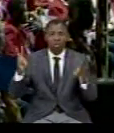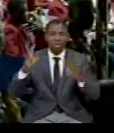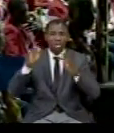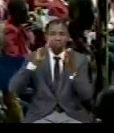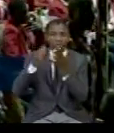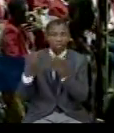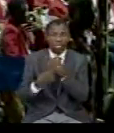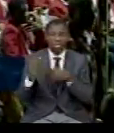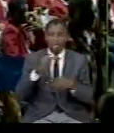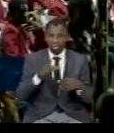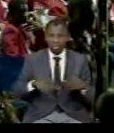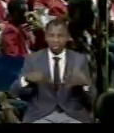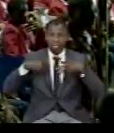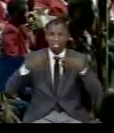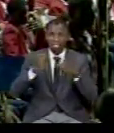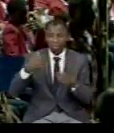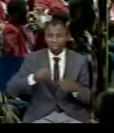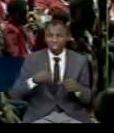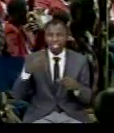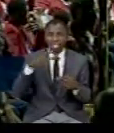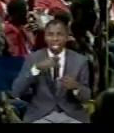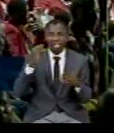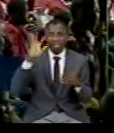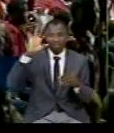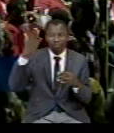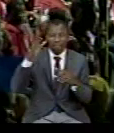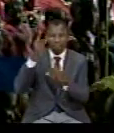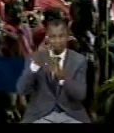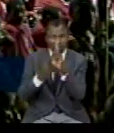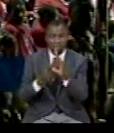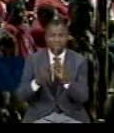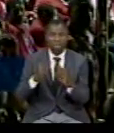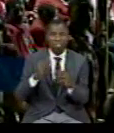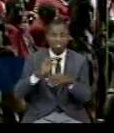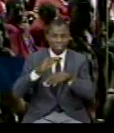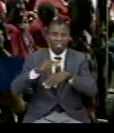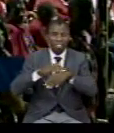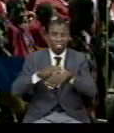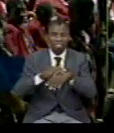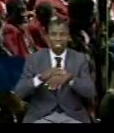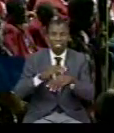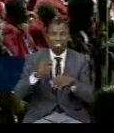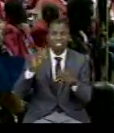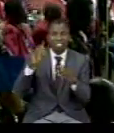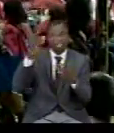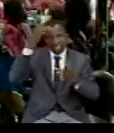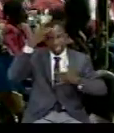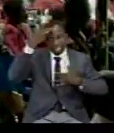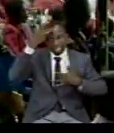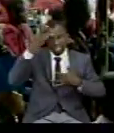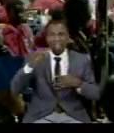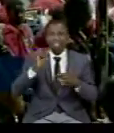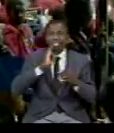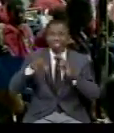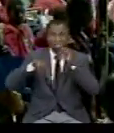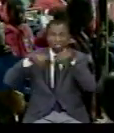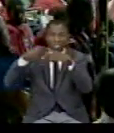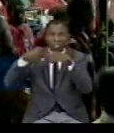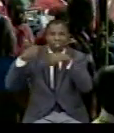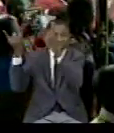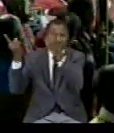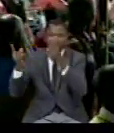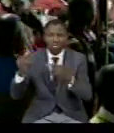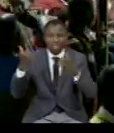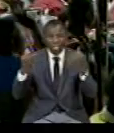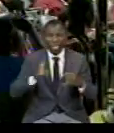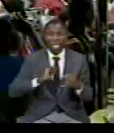the 5 months skin disease has completely gone. And now I am sharing my